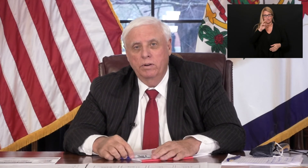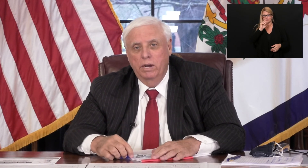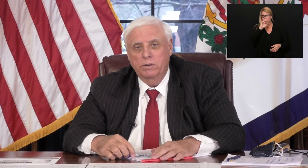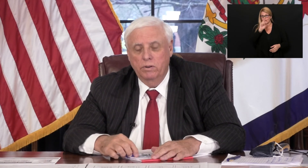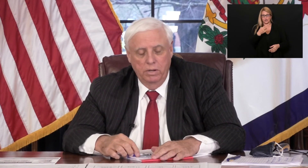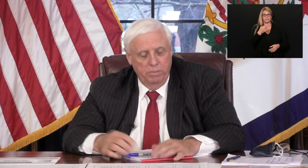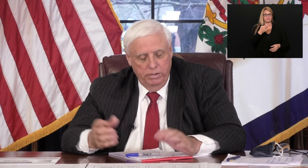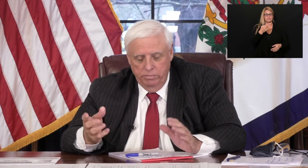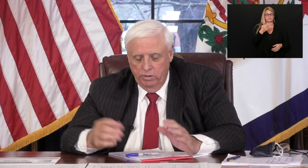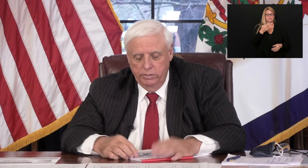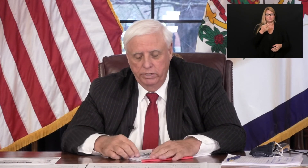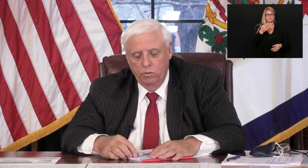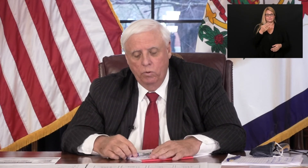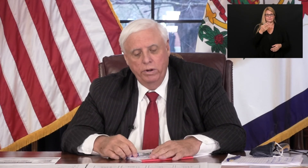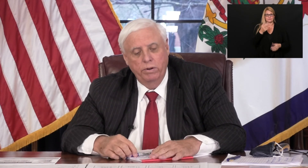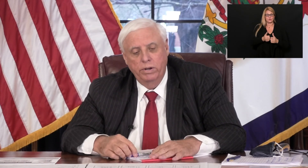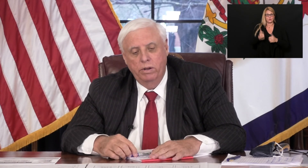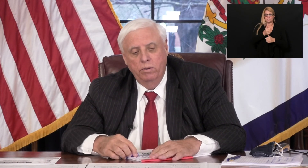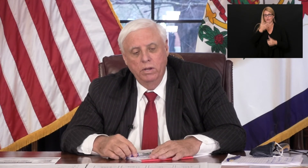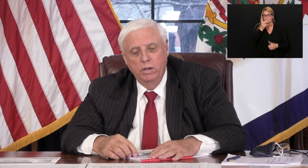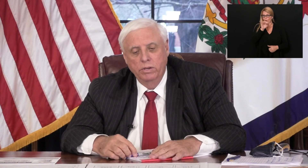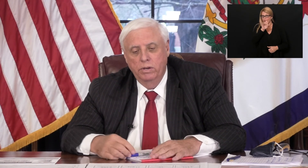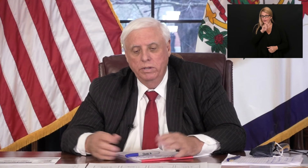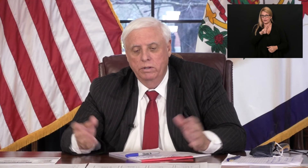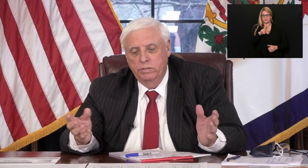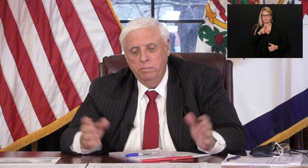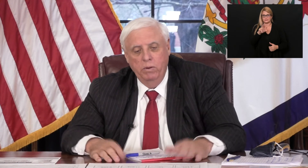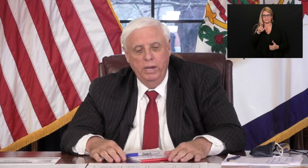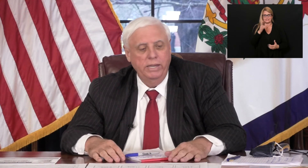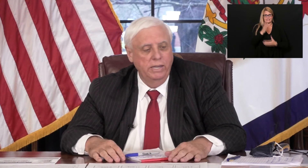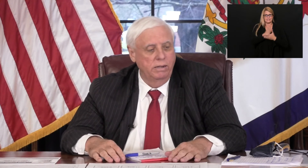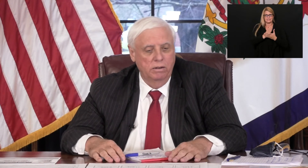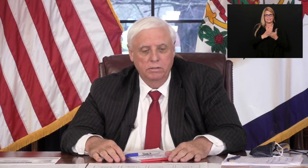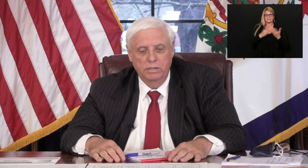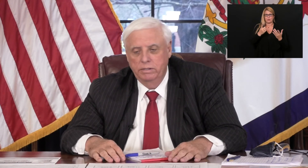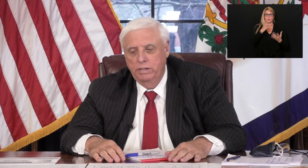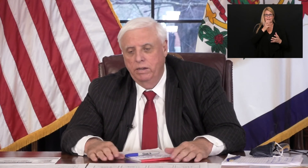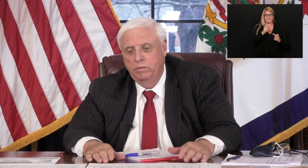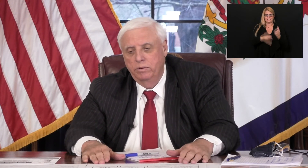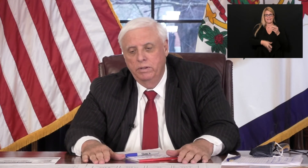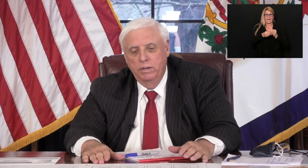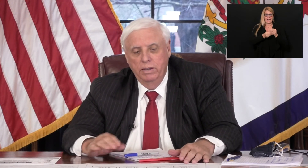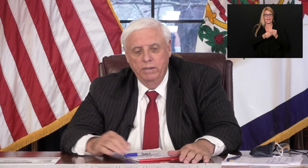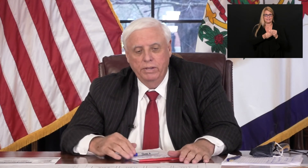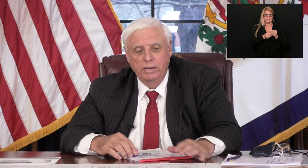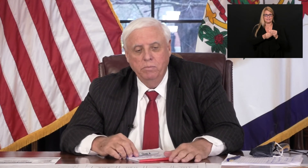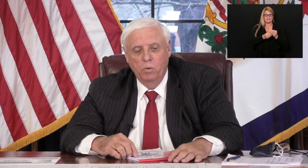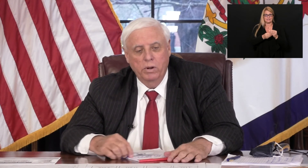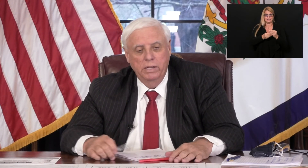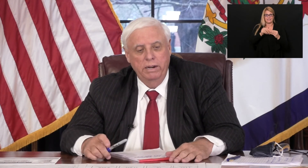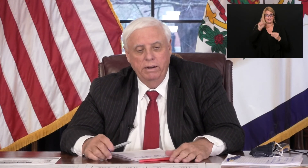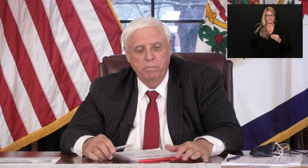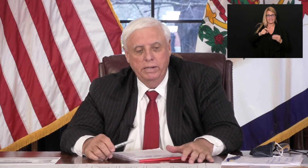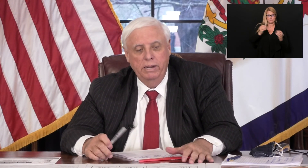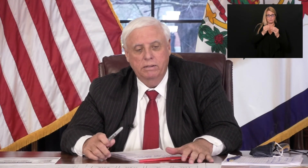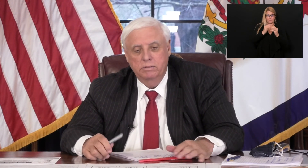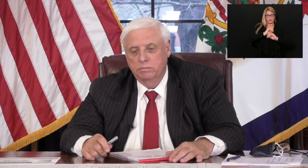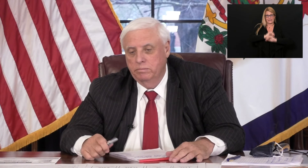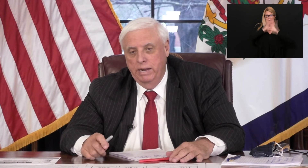or General Hoyer, somebody weigh in, if they need more clarity,